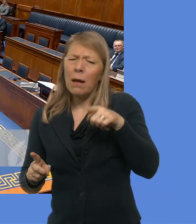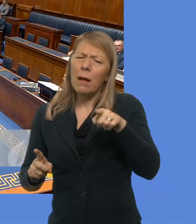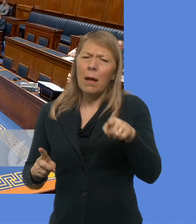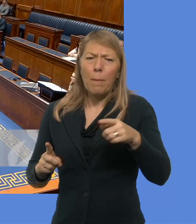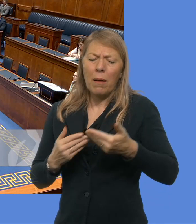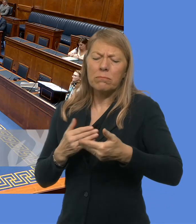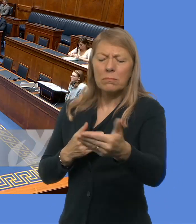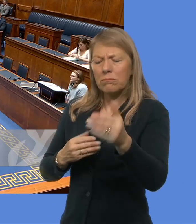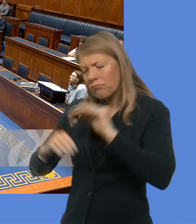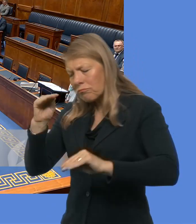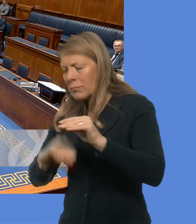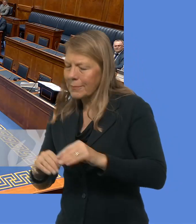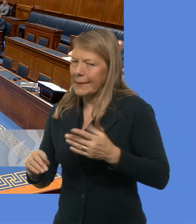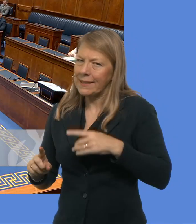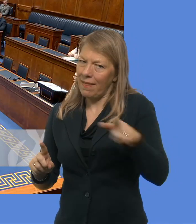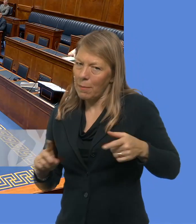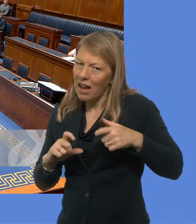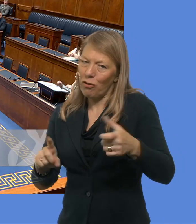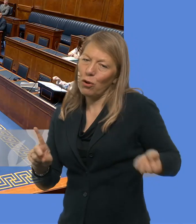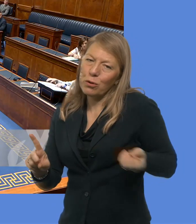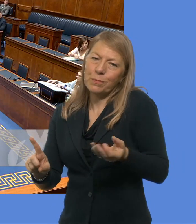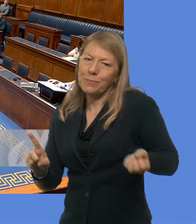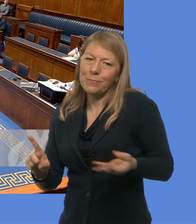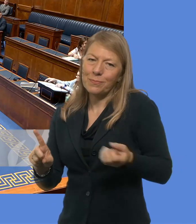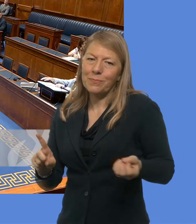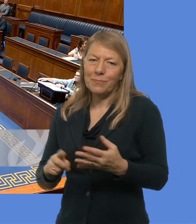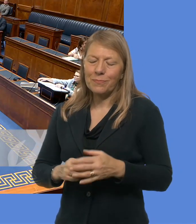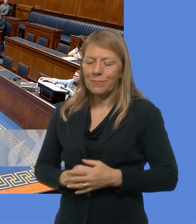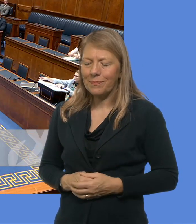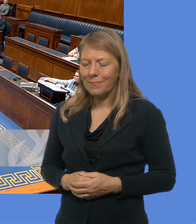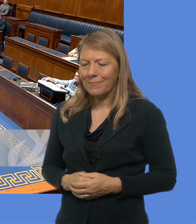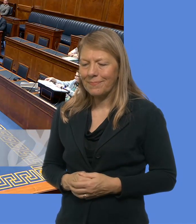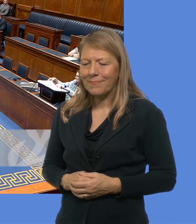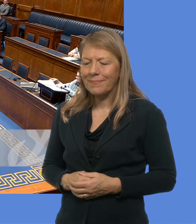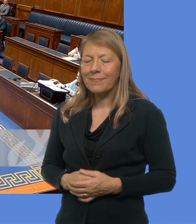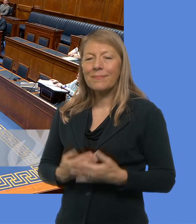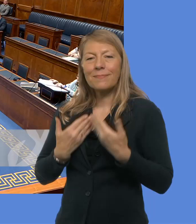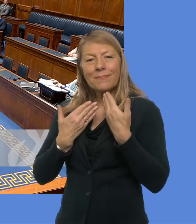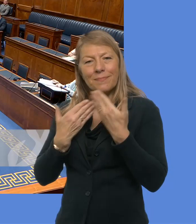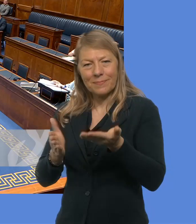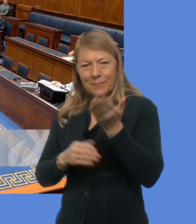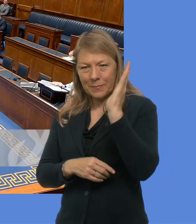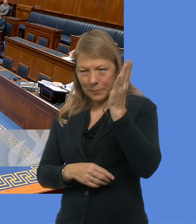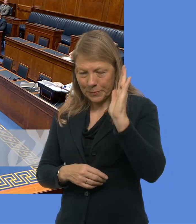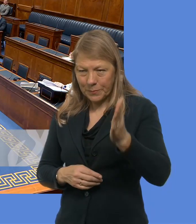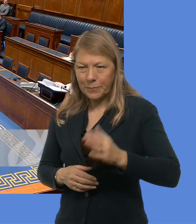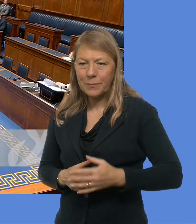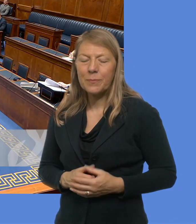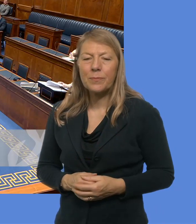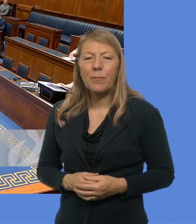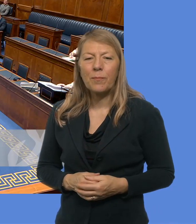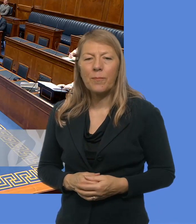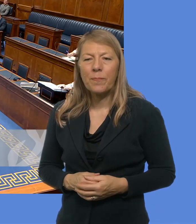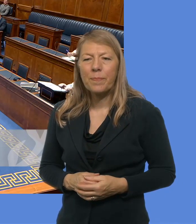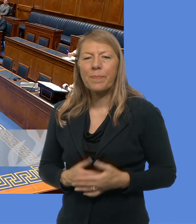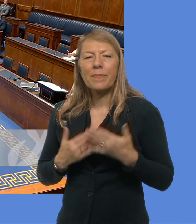I call Colin Gilder now. I got prayer last can call you cash never a 3 Ireland Hall. Question number